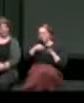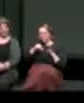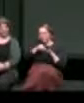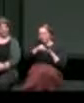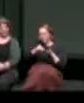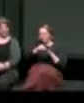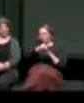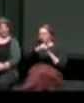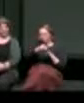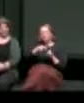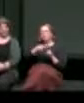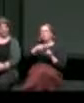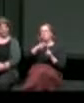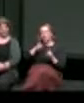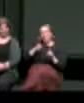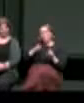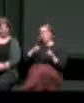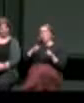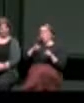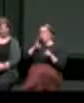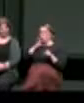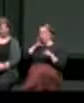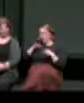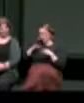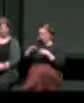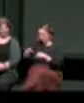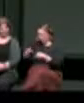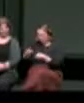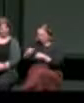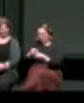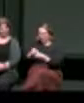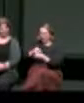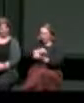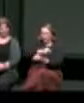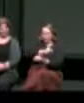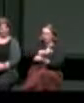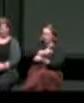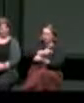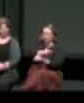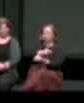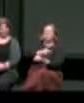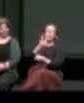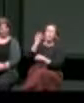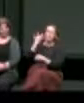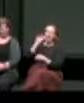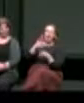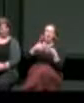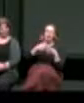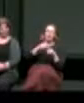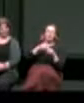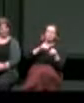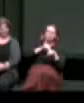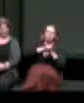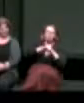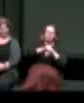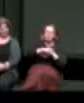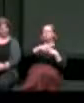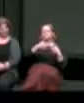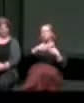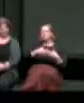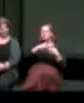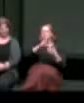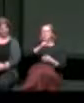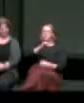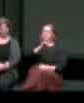a main waterway that diverts some of the water flow for the purpose of powering mills or machinery. So it's a piece